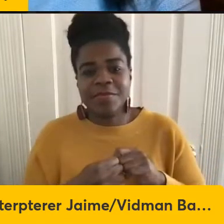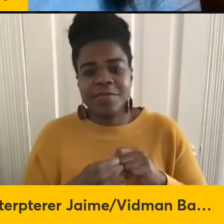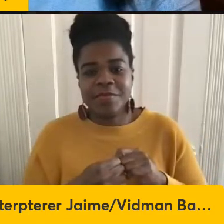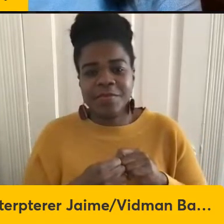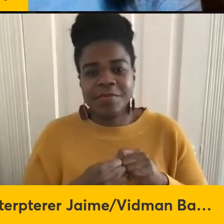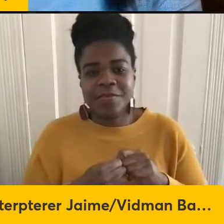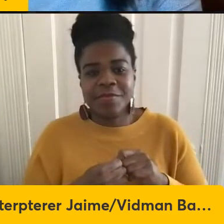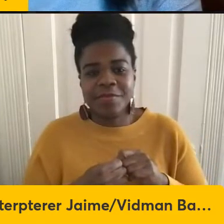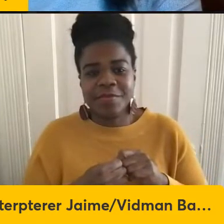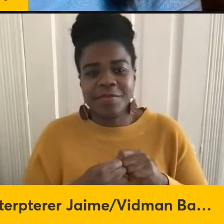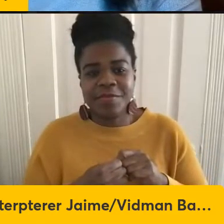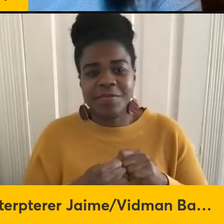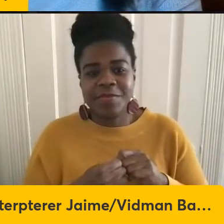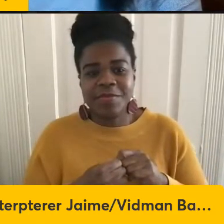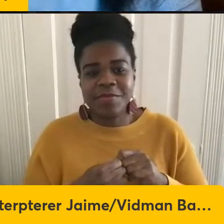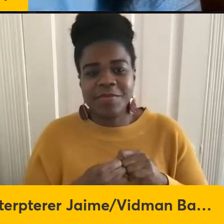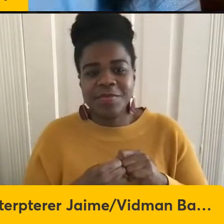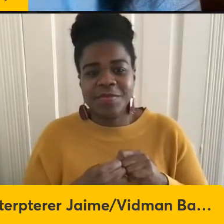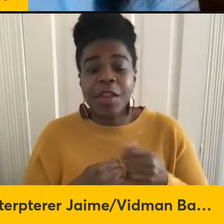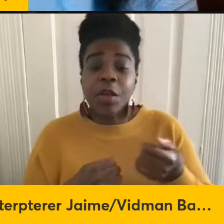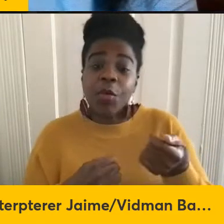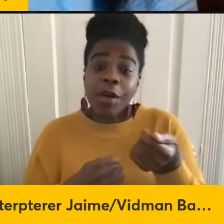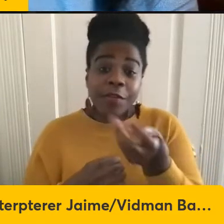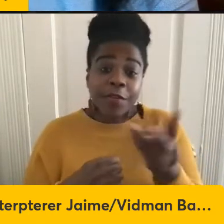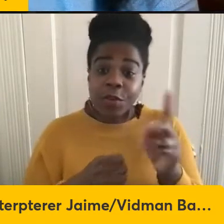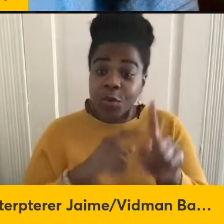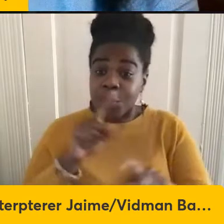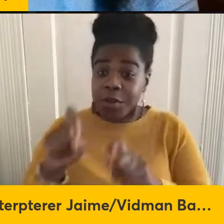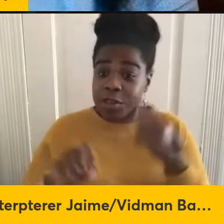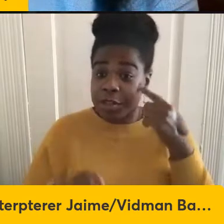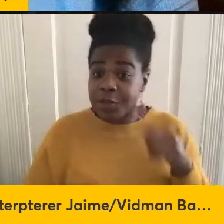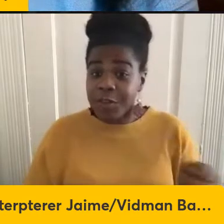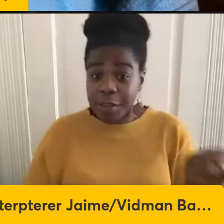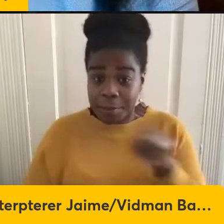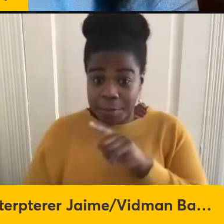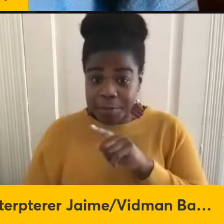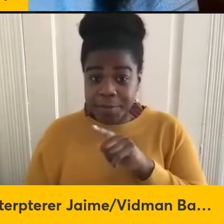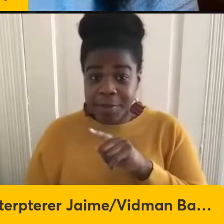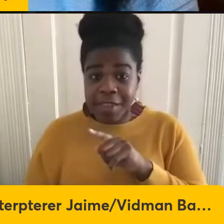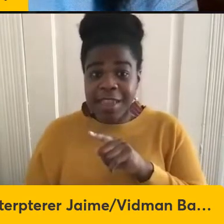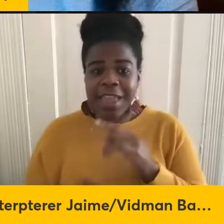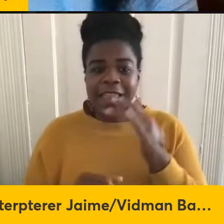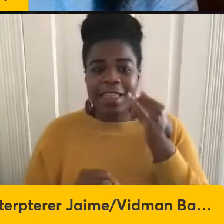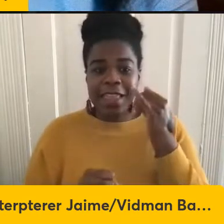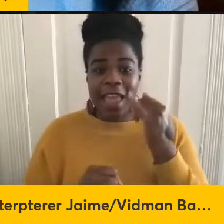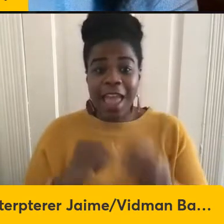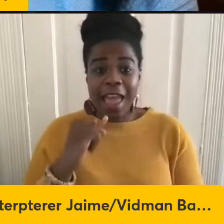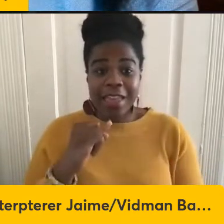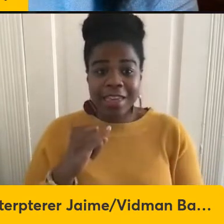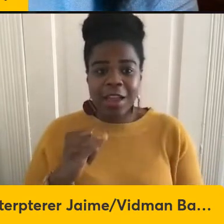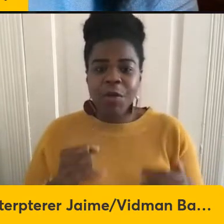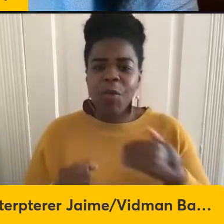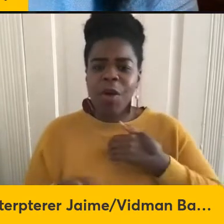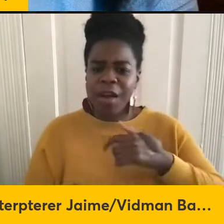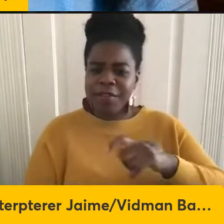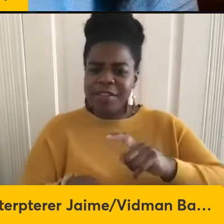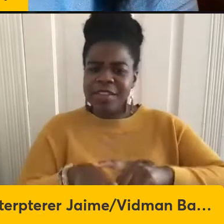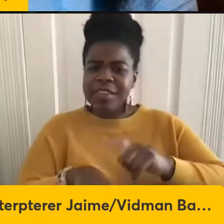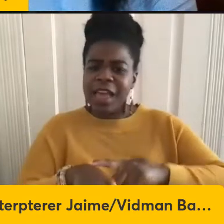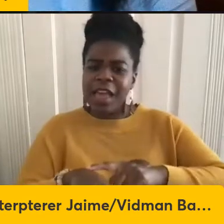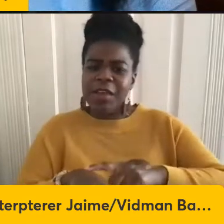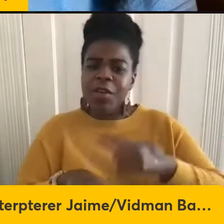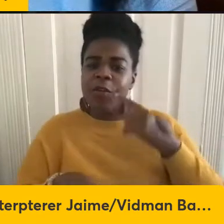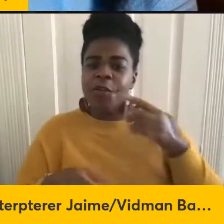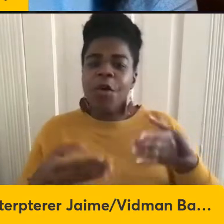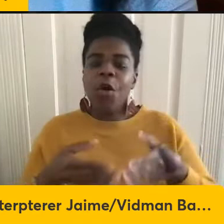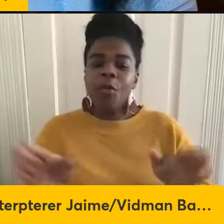I will have a few questions for the panelists, and at the end, we'll leave some time to open up